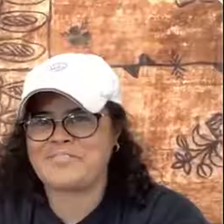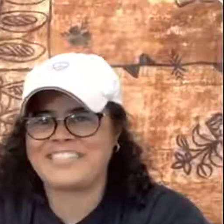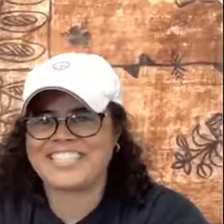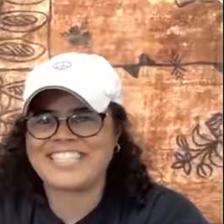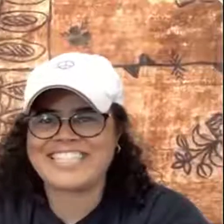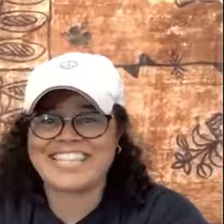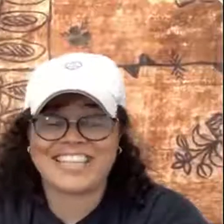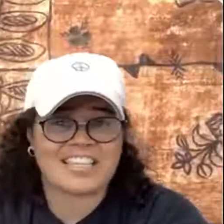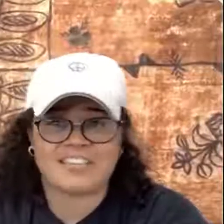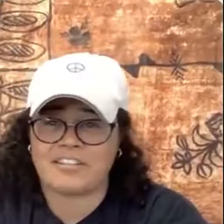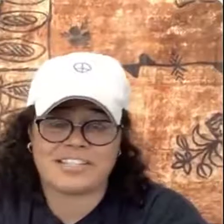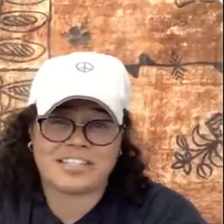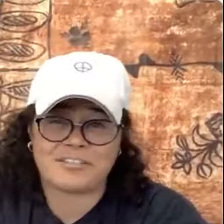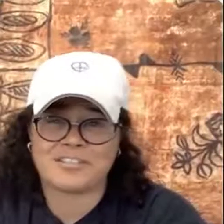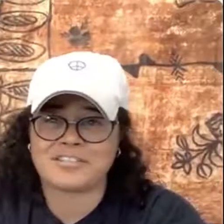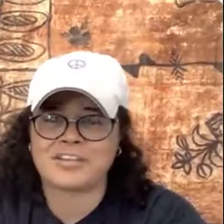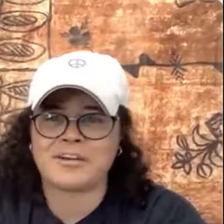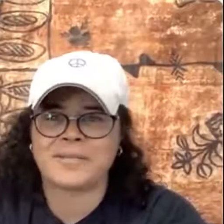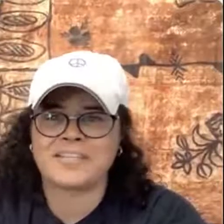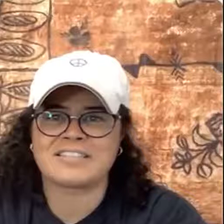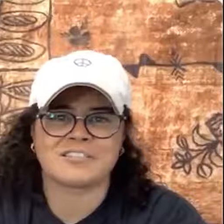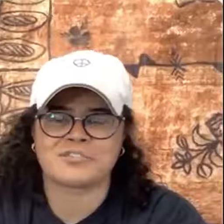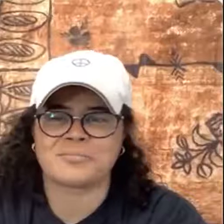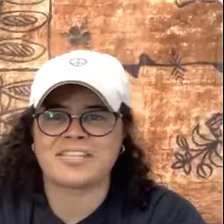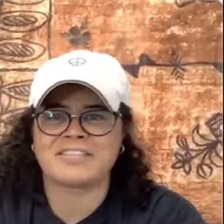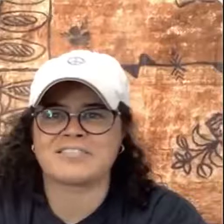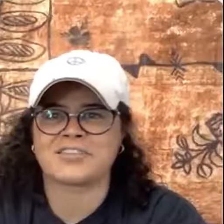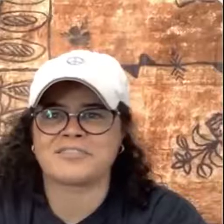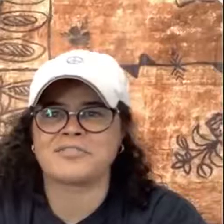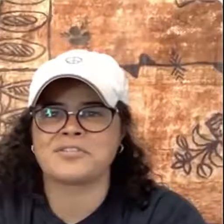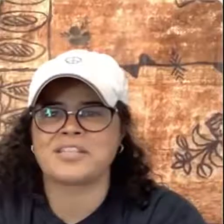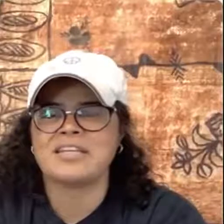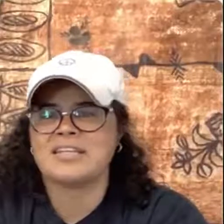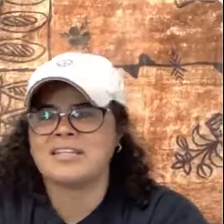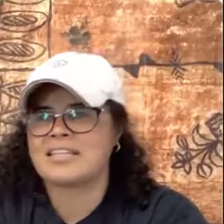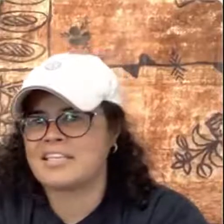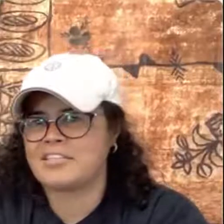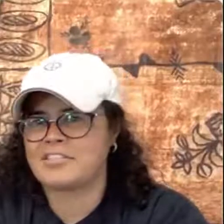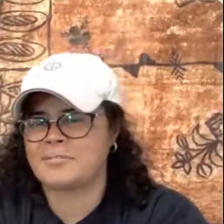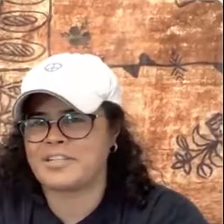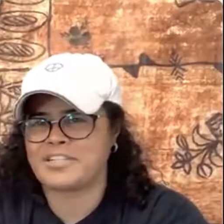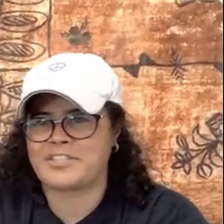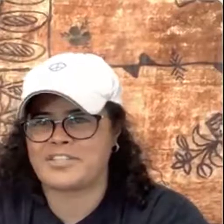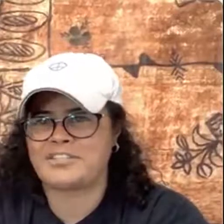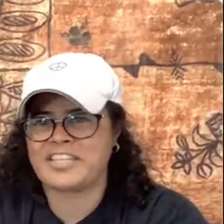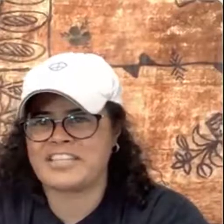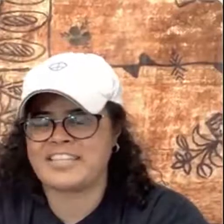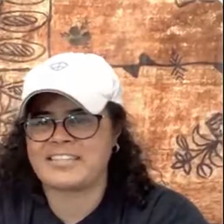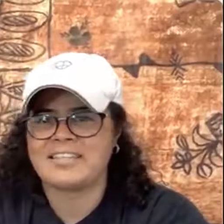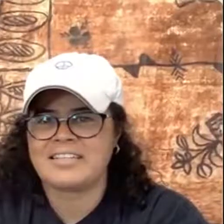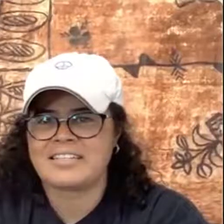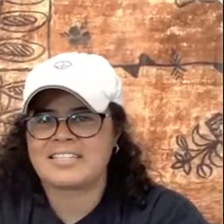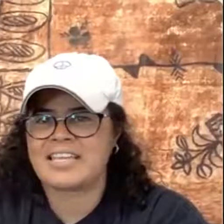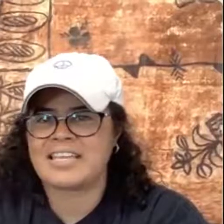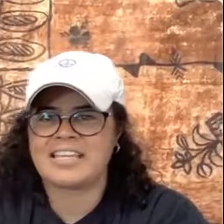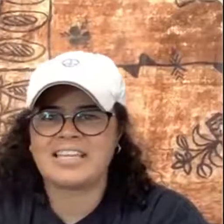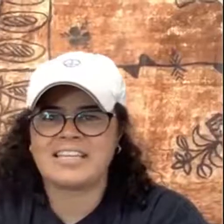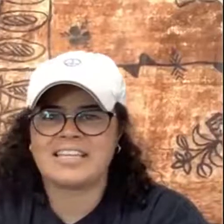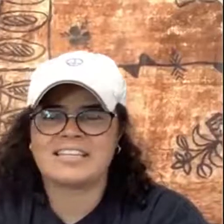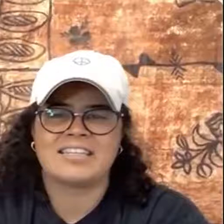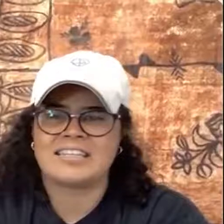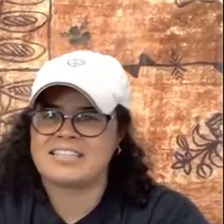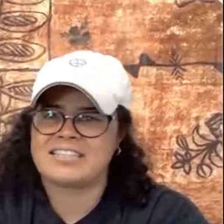that have been watching it down there. Great to get all those comments, social media and so forth. Thank you so much for tuning in,